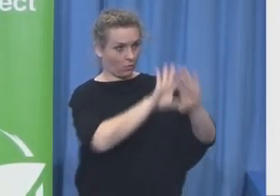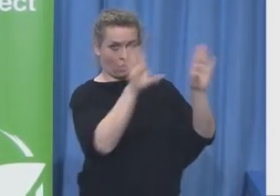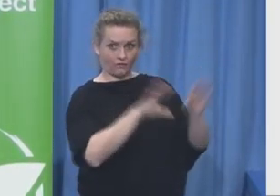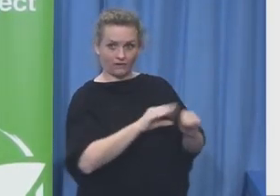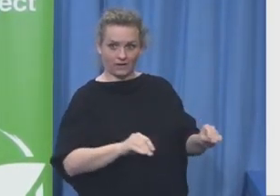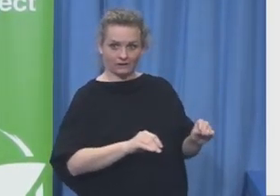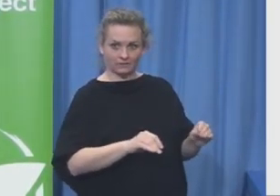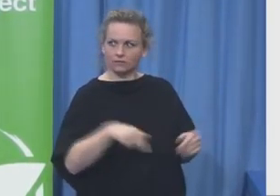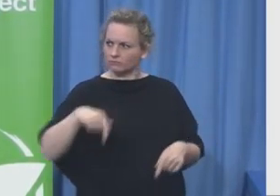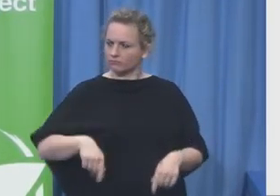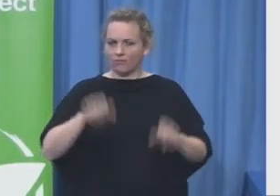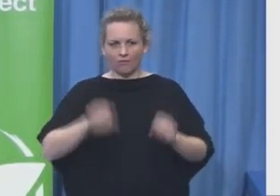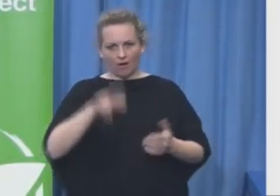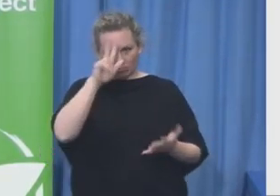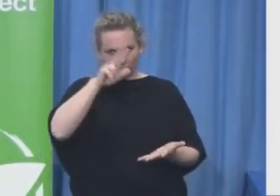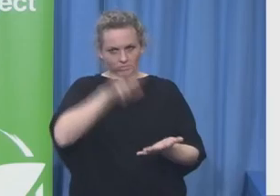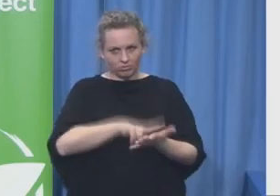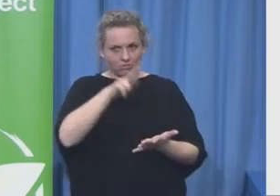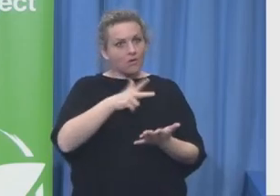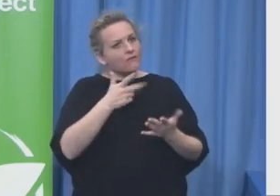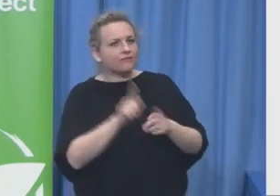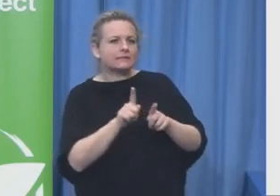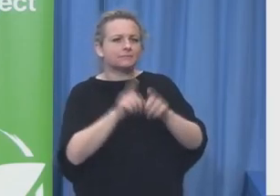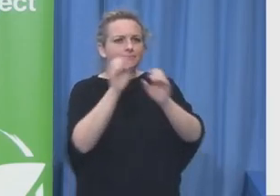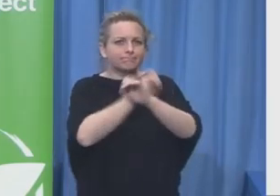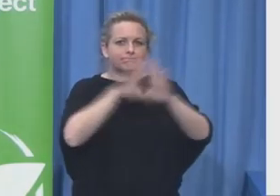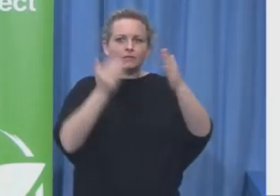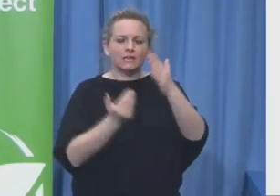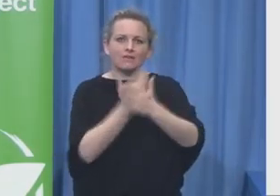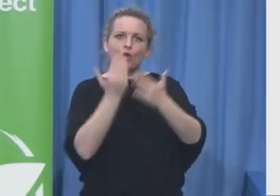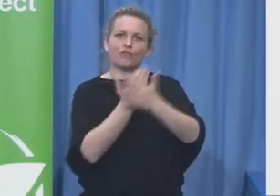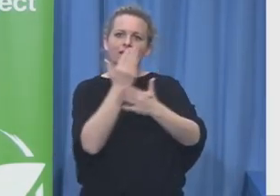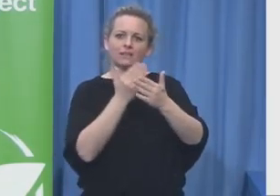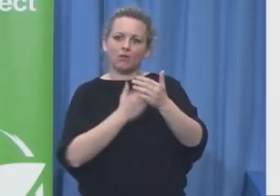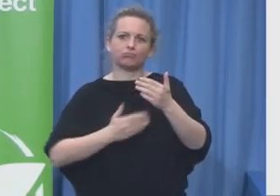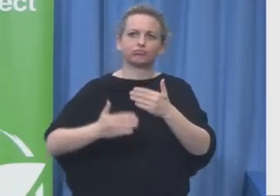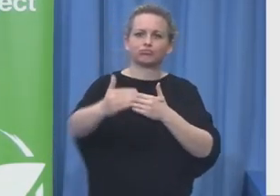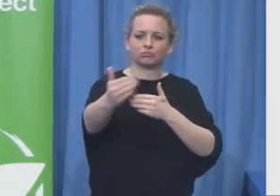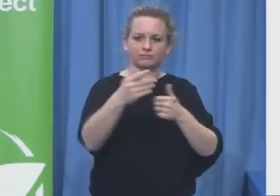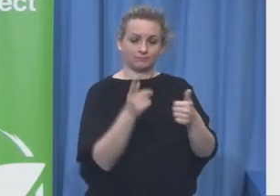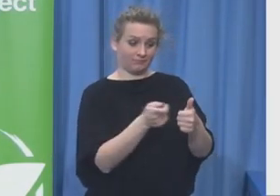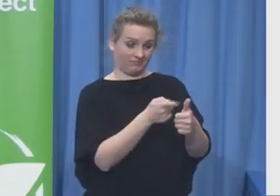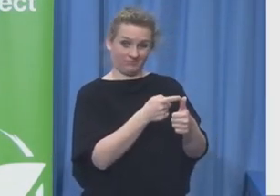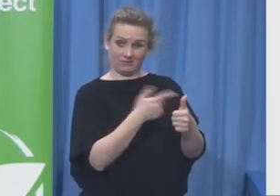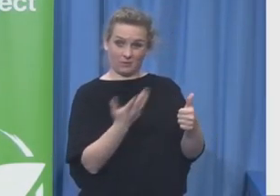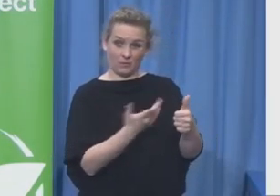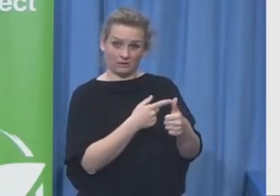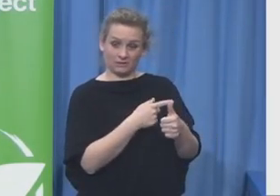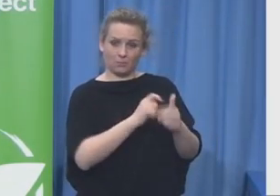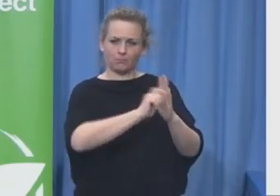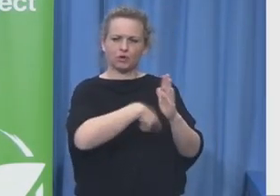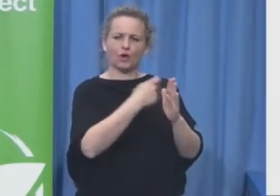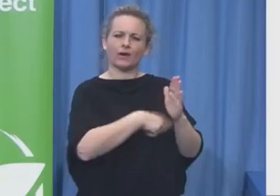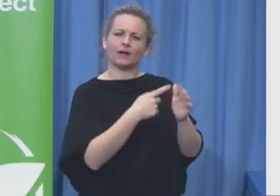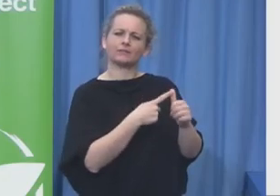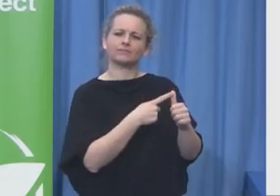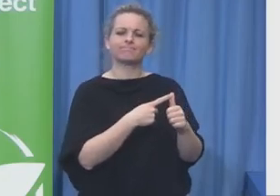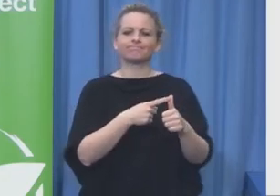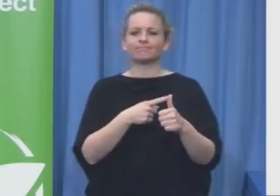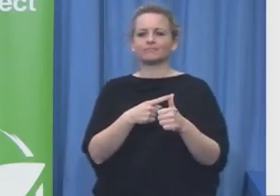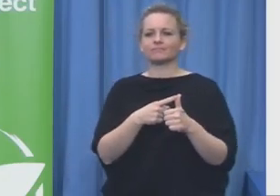that USAID has supported. One is a project that was implemented by Save the Children in Armenia.